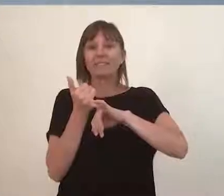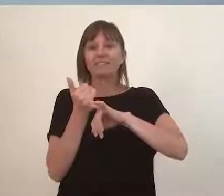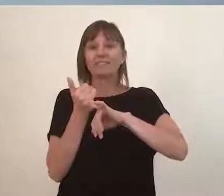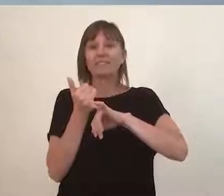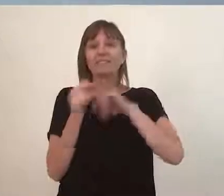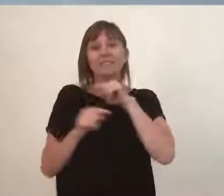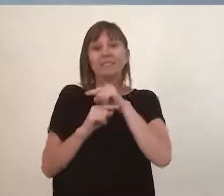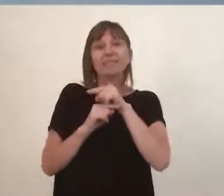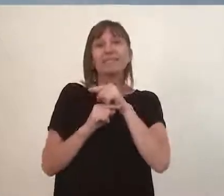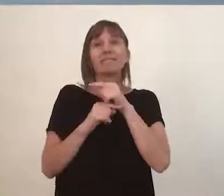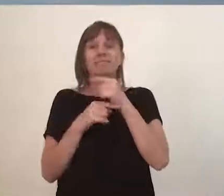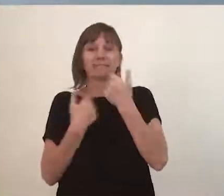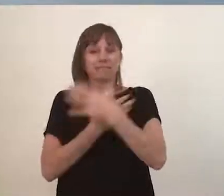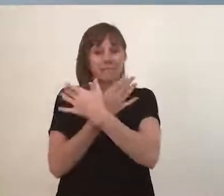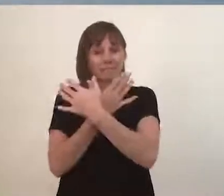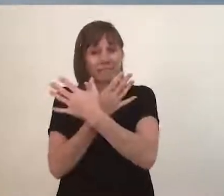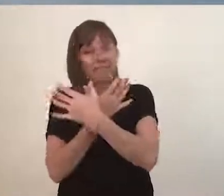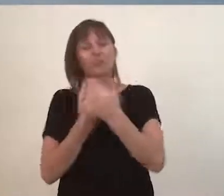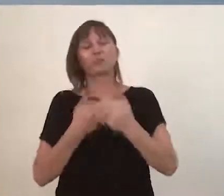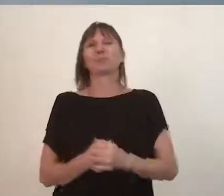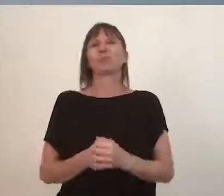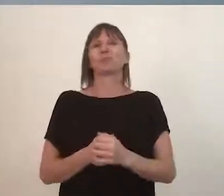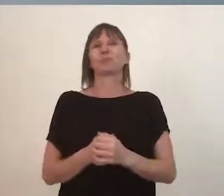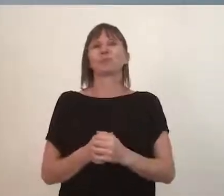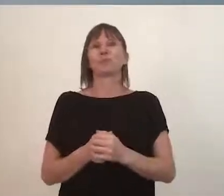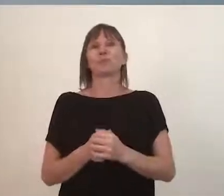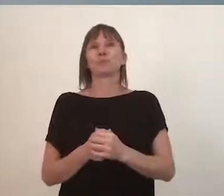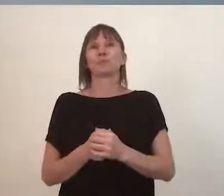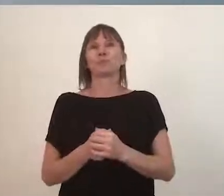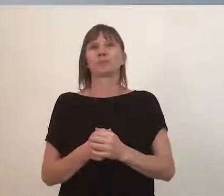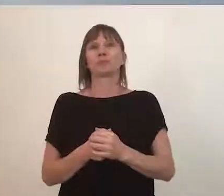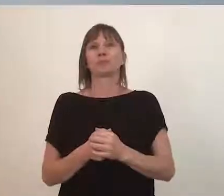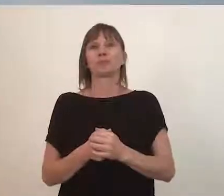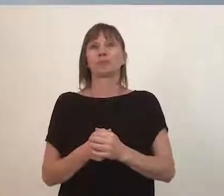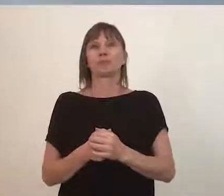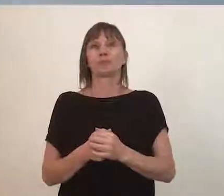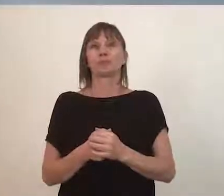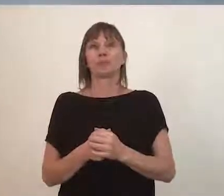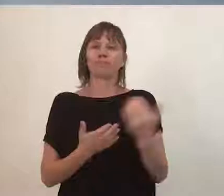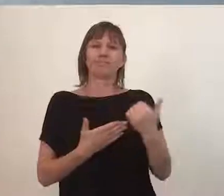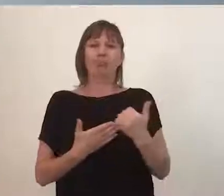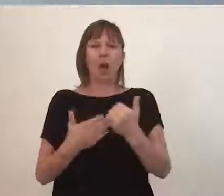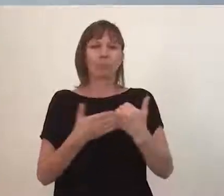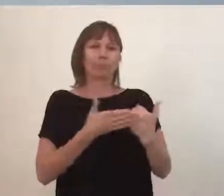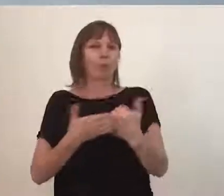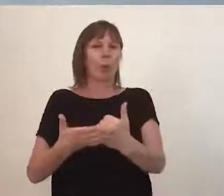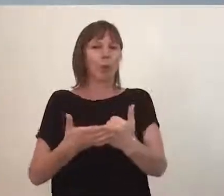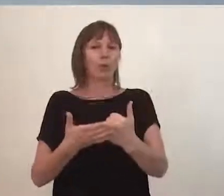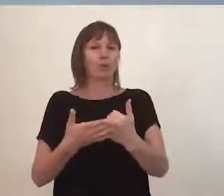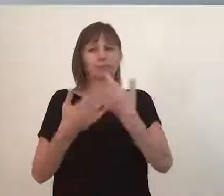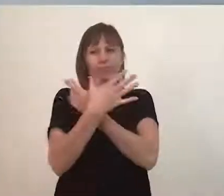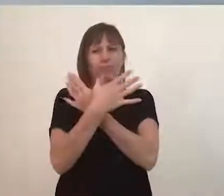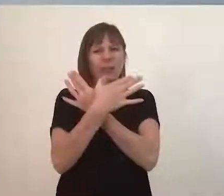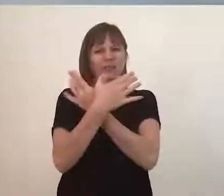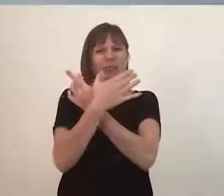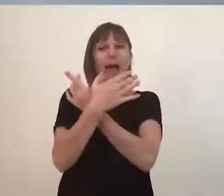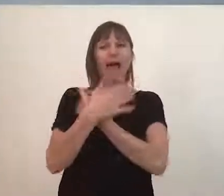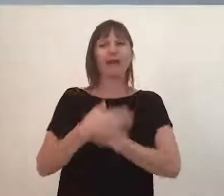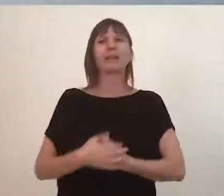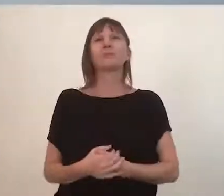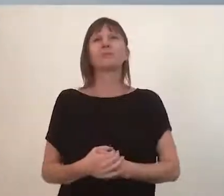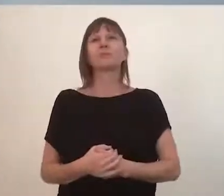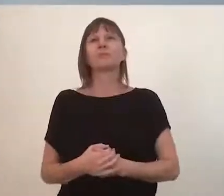wing are veins, but the thing is their veins are air-filled tubes. They help keep the structure of the butterfly wing, and so that's